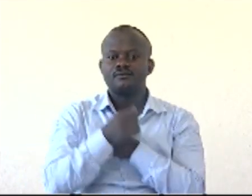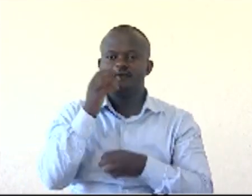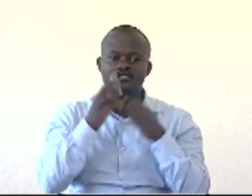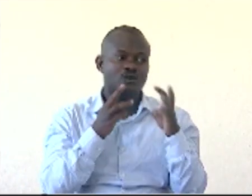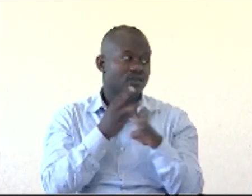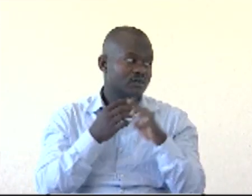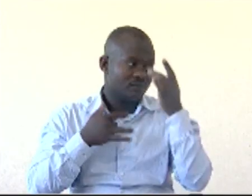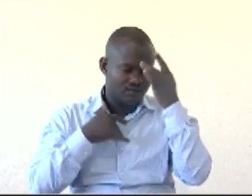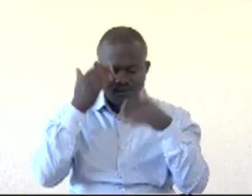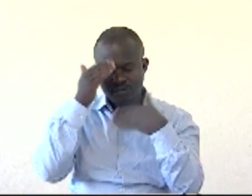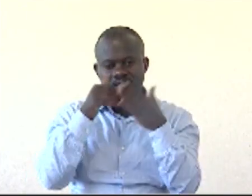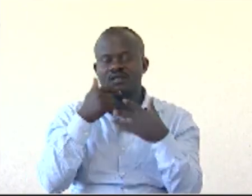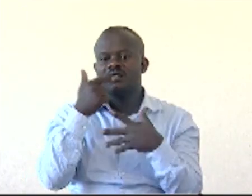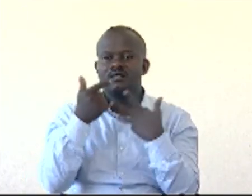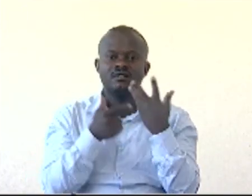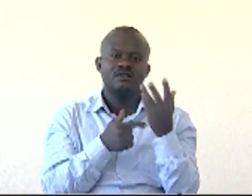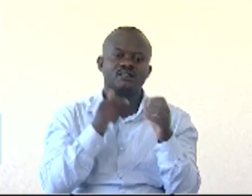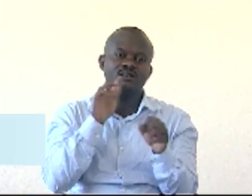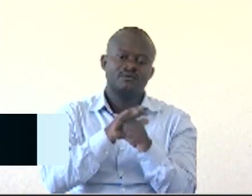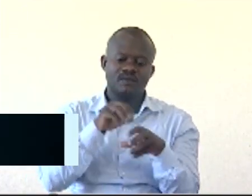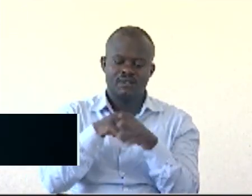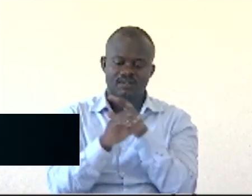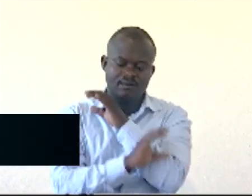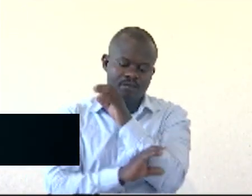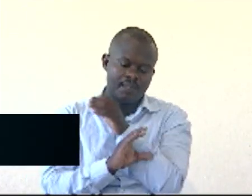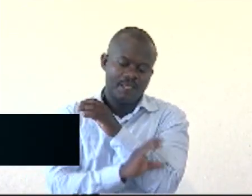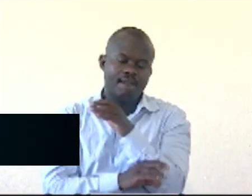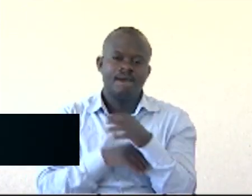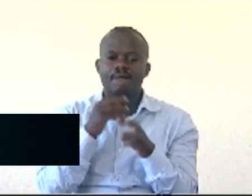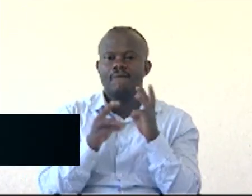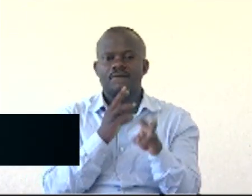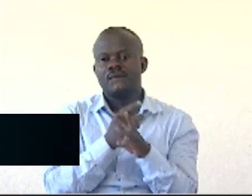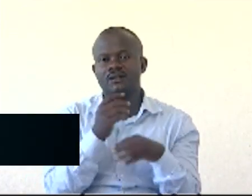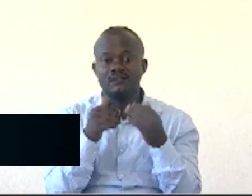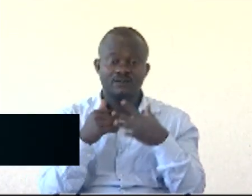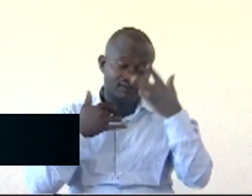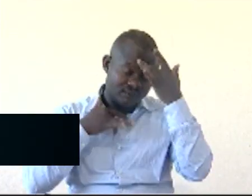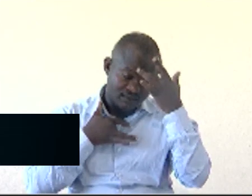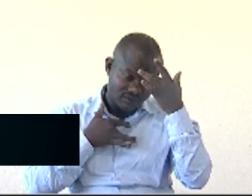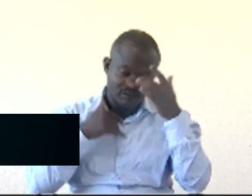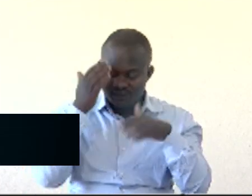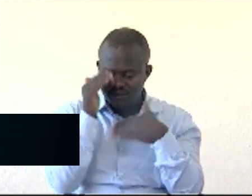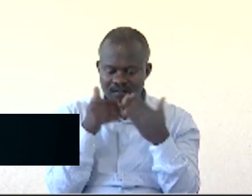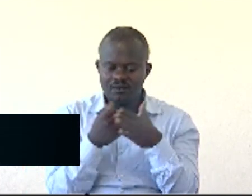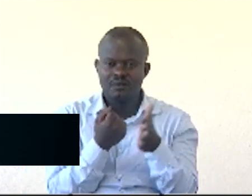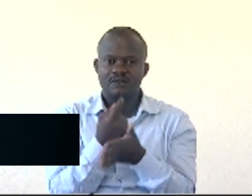disease because it is in many countries of the world. It is an infectious disease caused